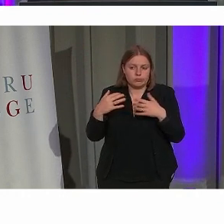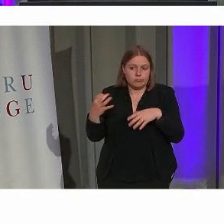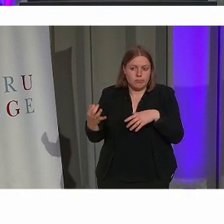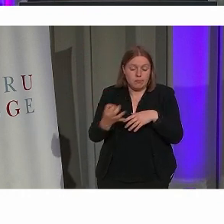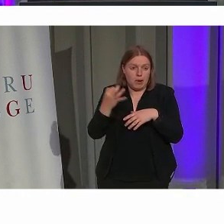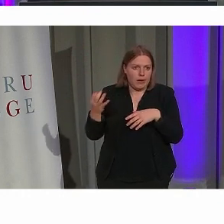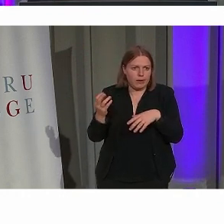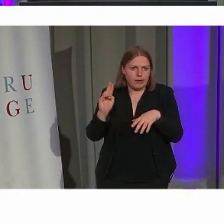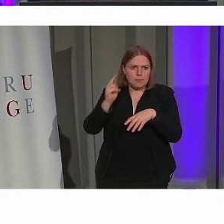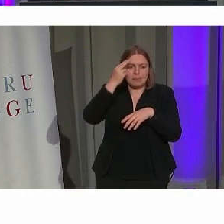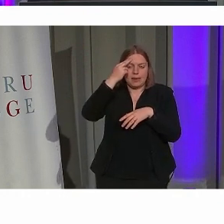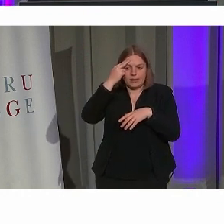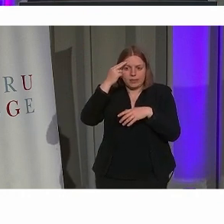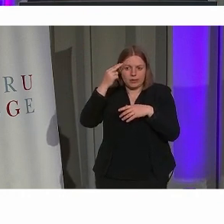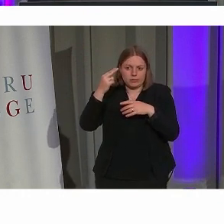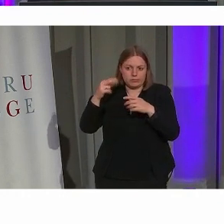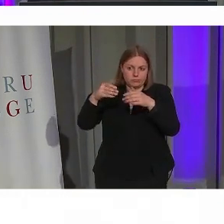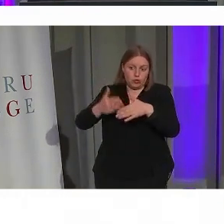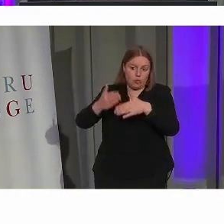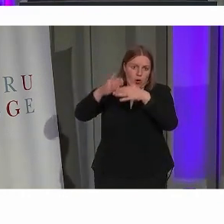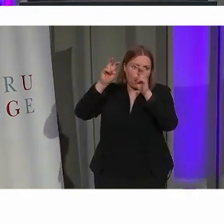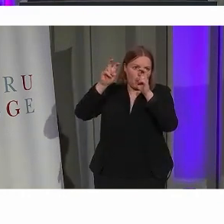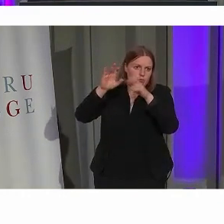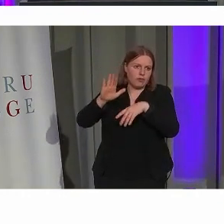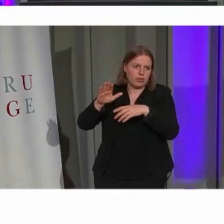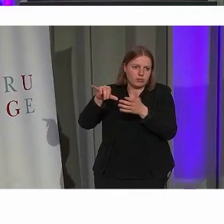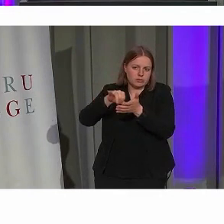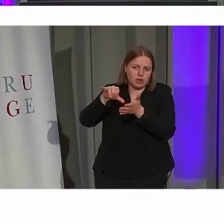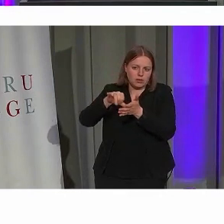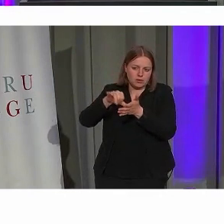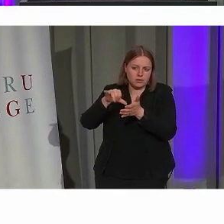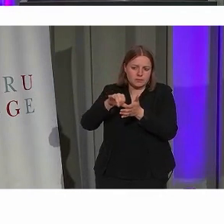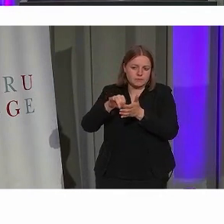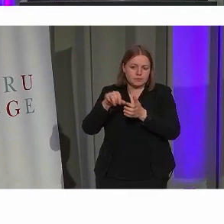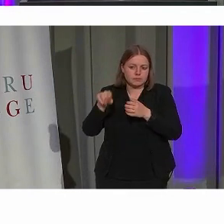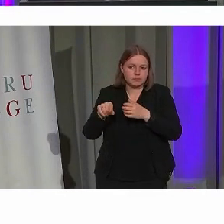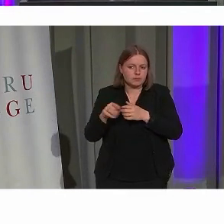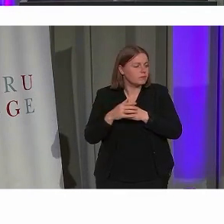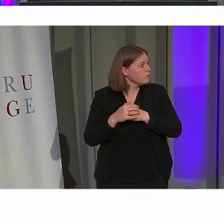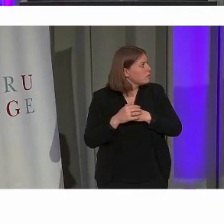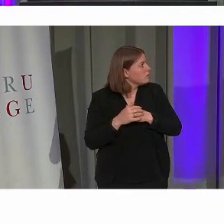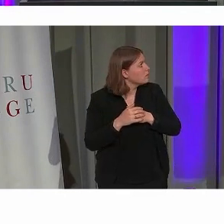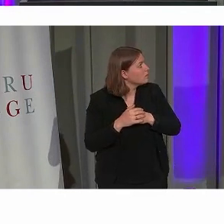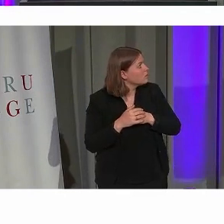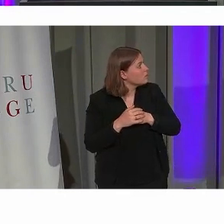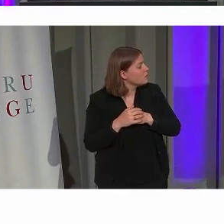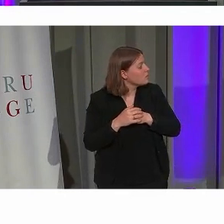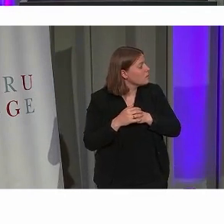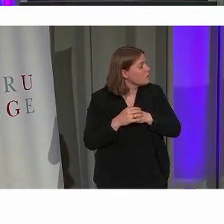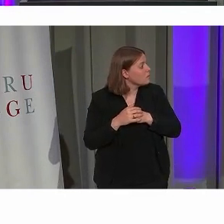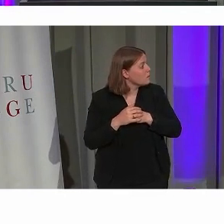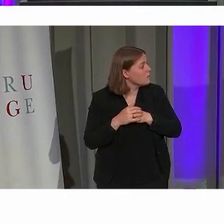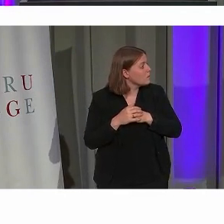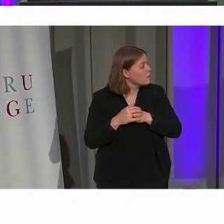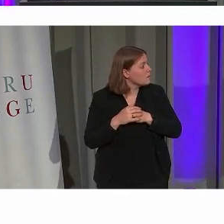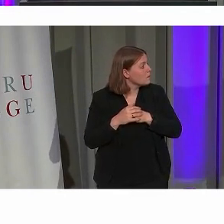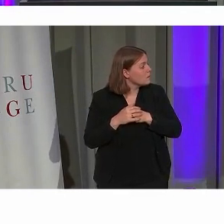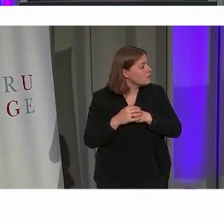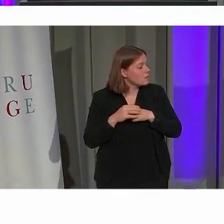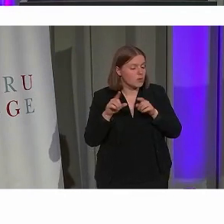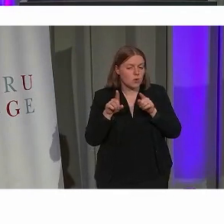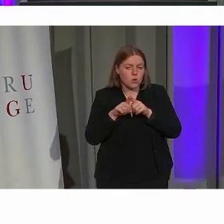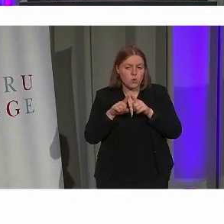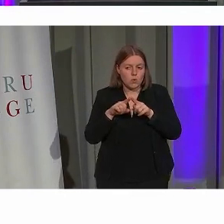of the city. You can see in all pictures from tourism, but also in this area